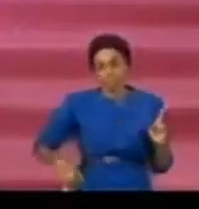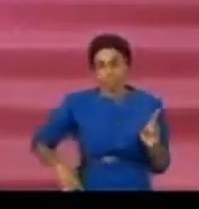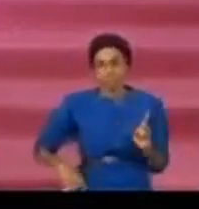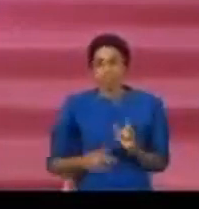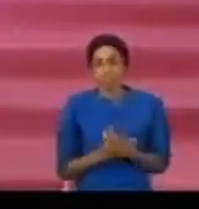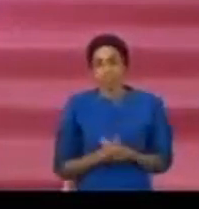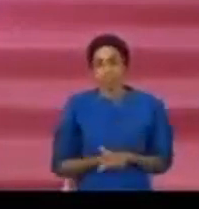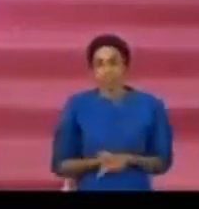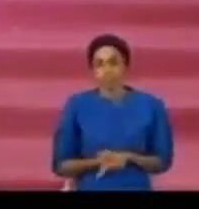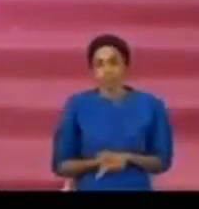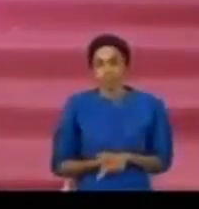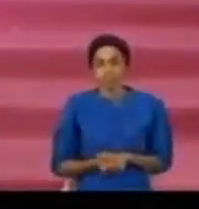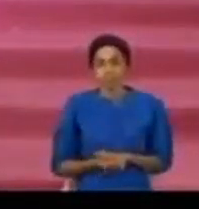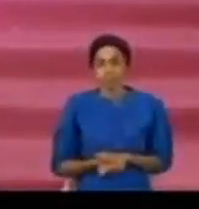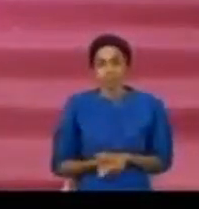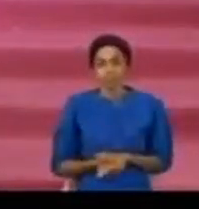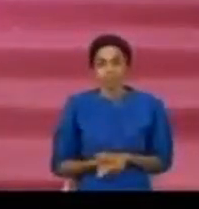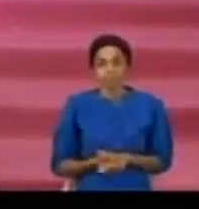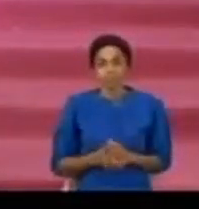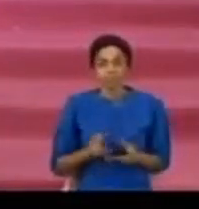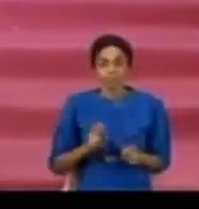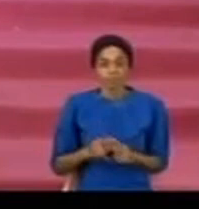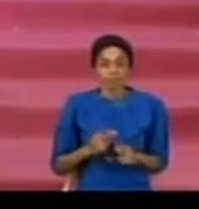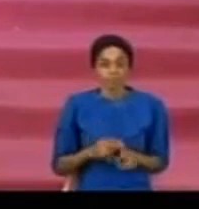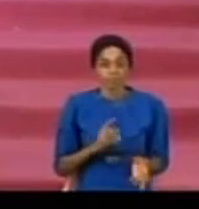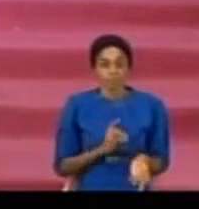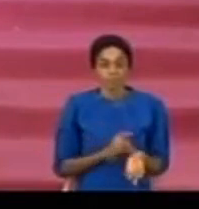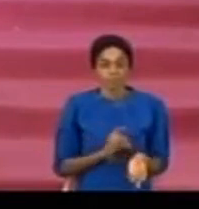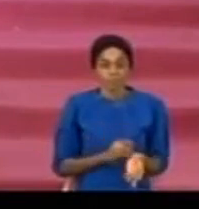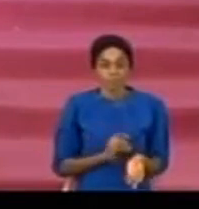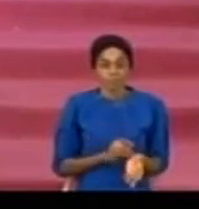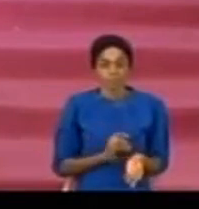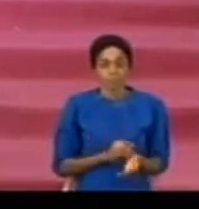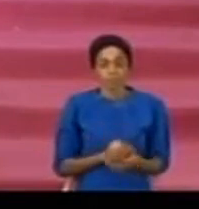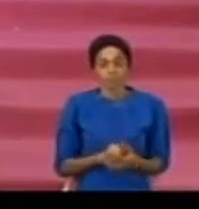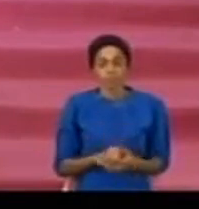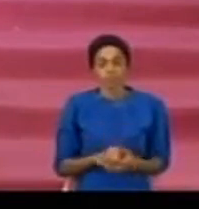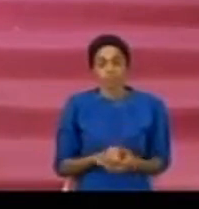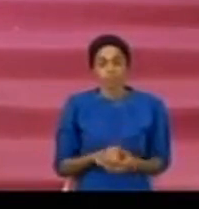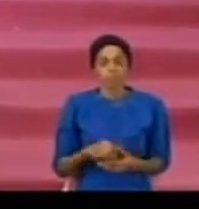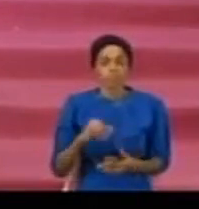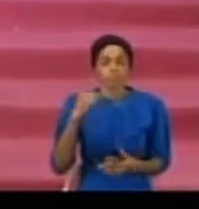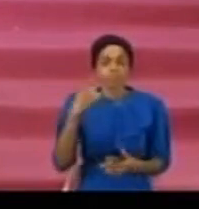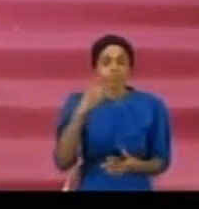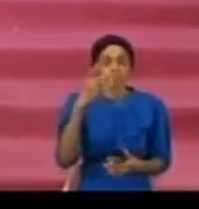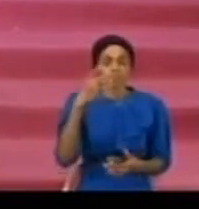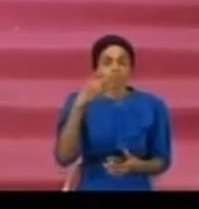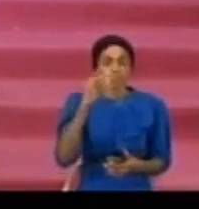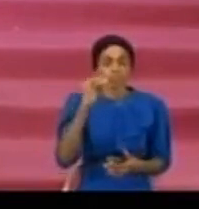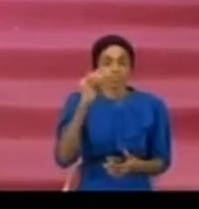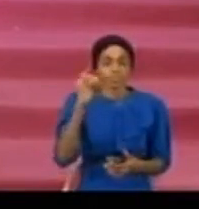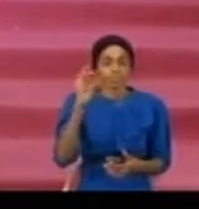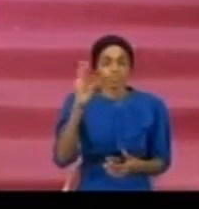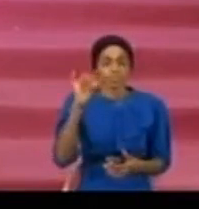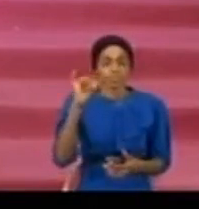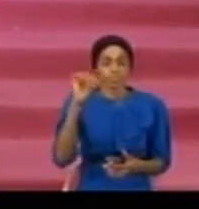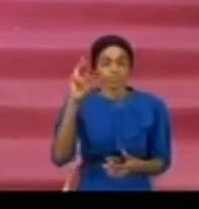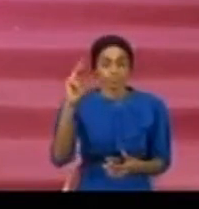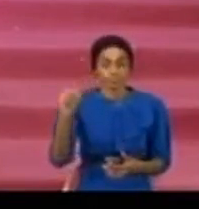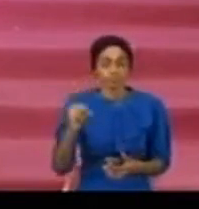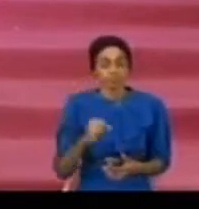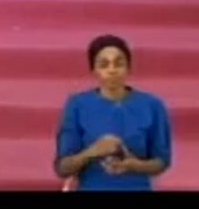I am Dr. Olaugun Oluwole Dominic, a consultant, obstetrics and